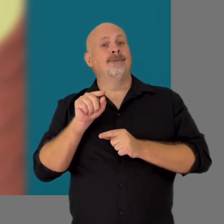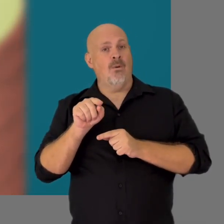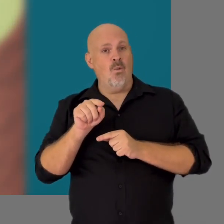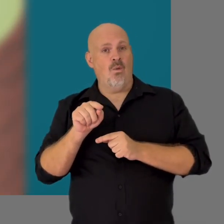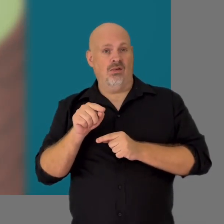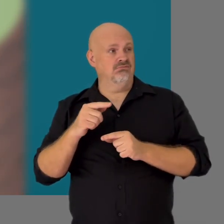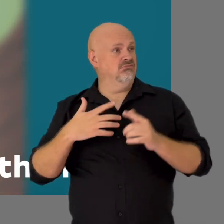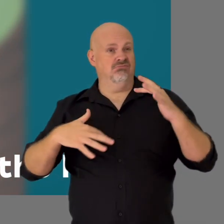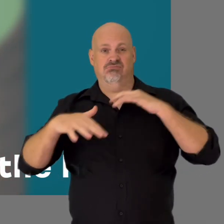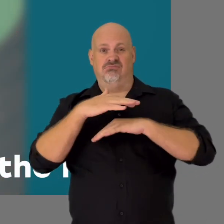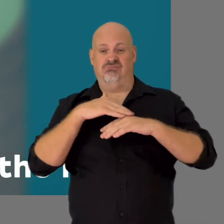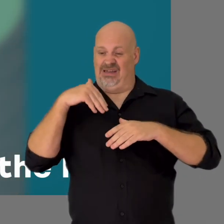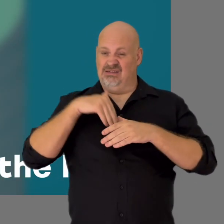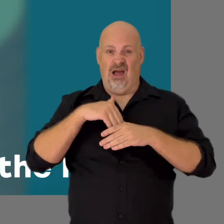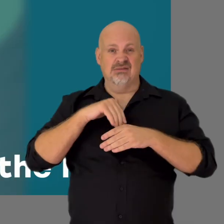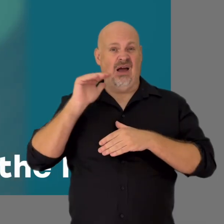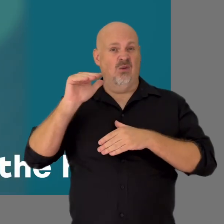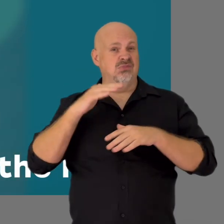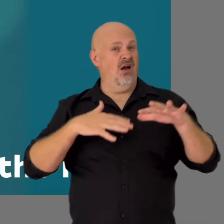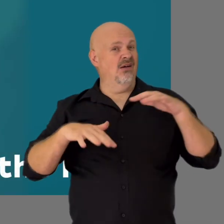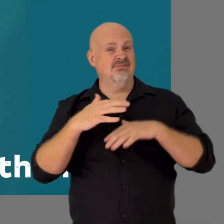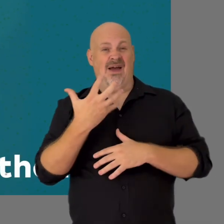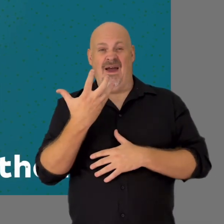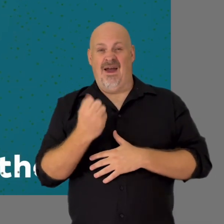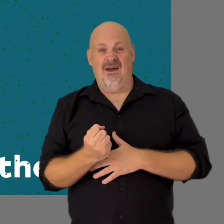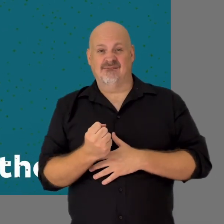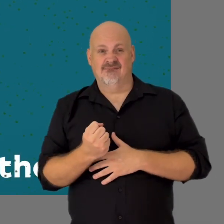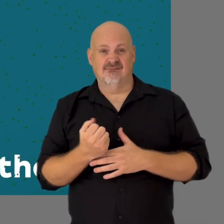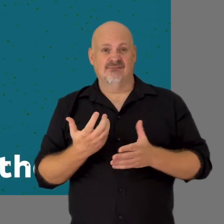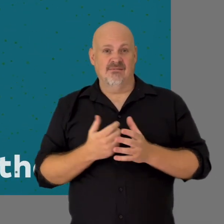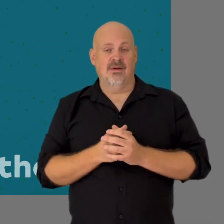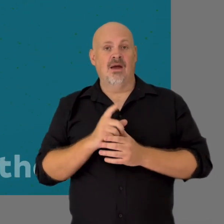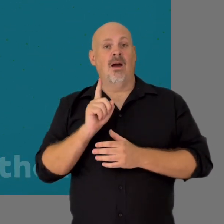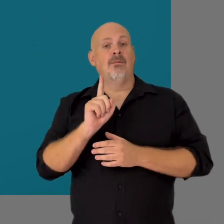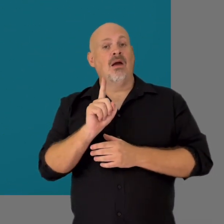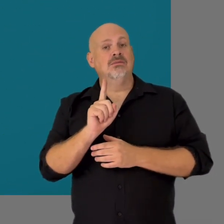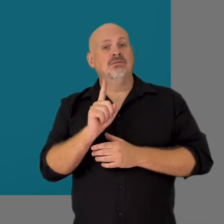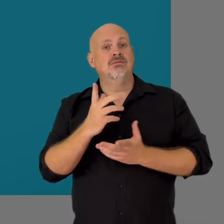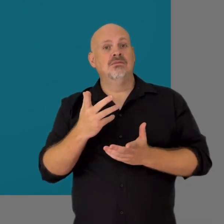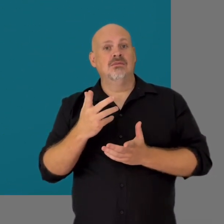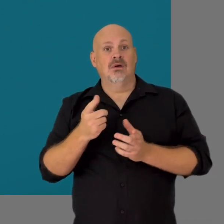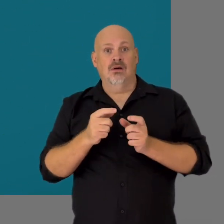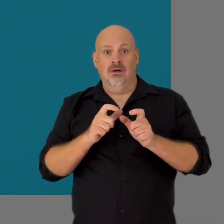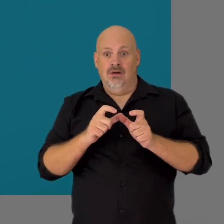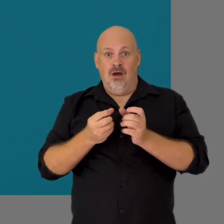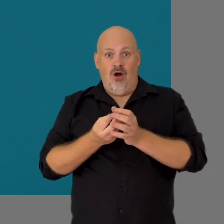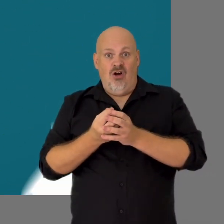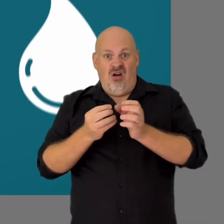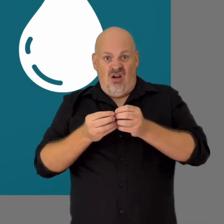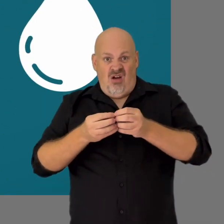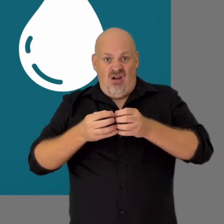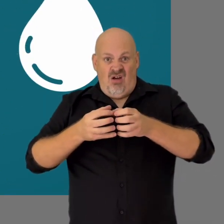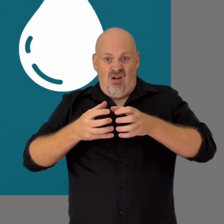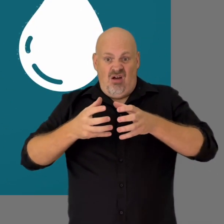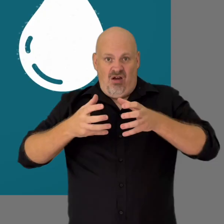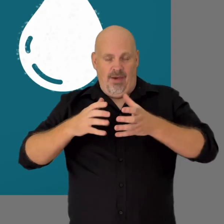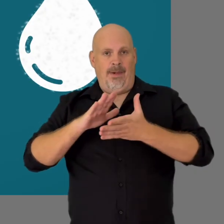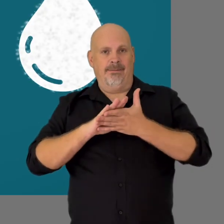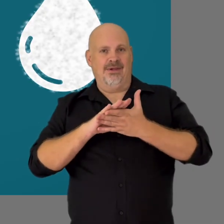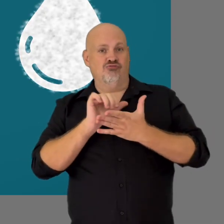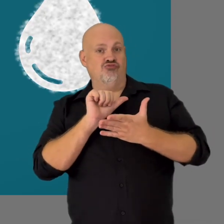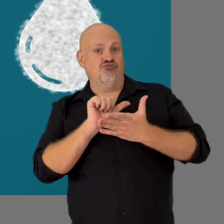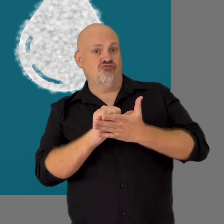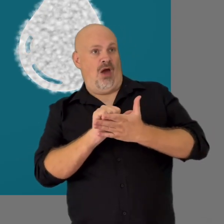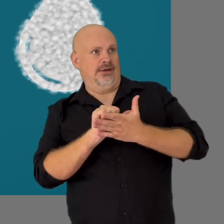mould spores surround us both inside and outside of the home. But for them to germinate and grow, the conditions need to be